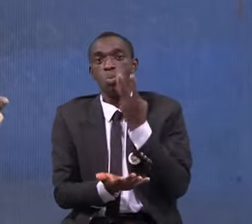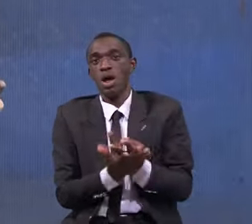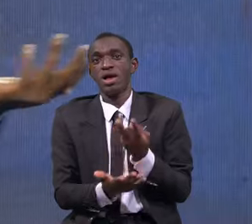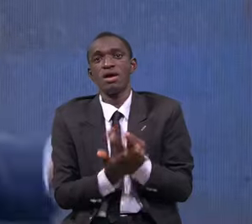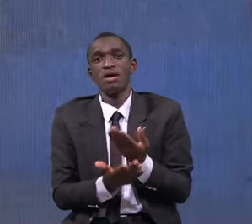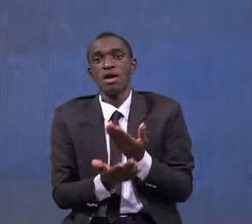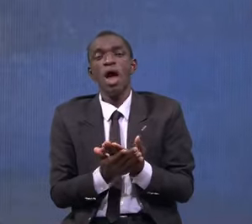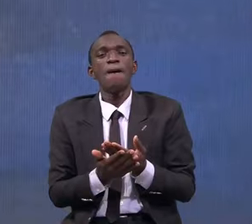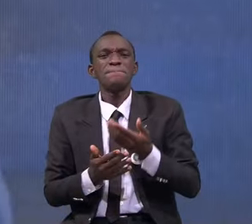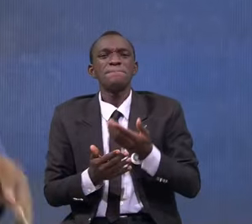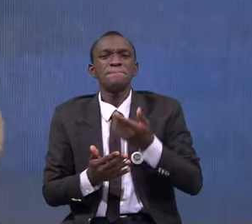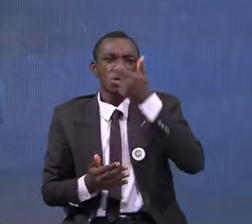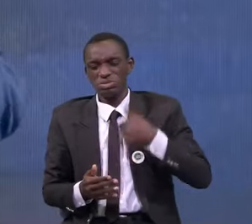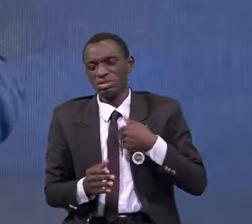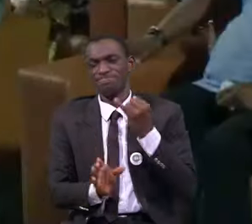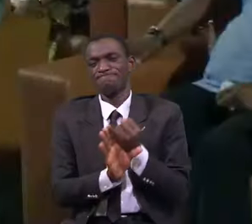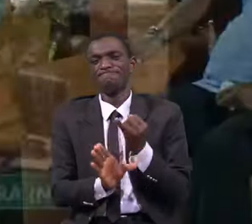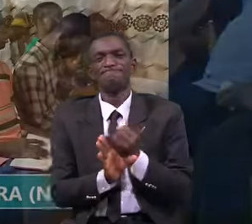because I have impairment.